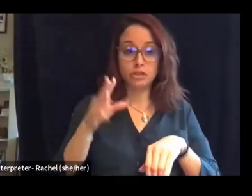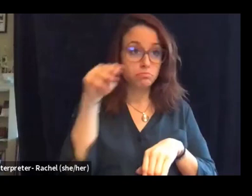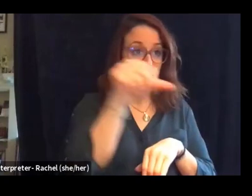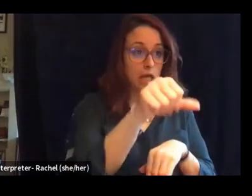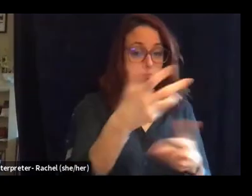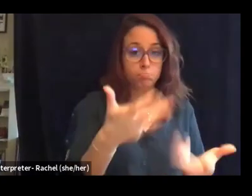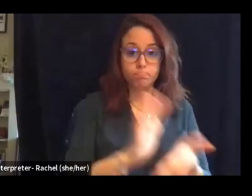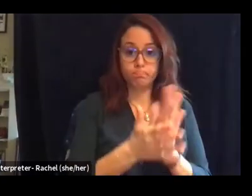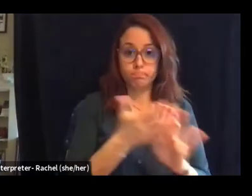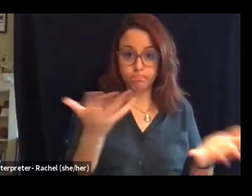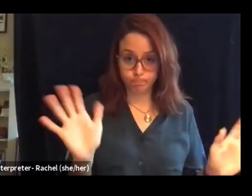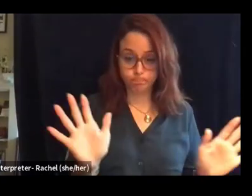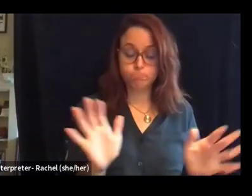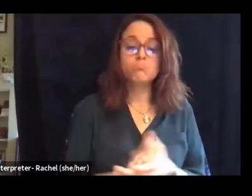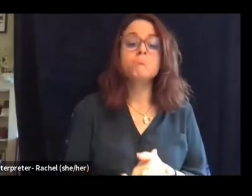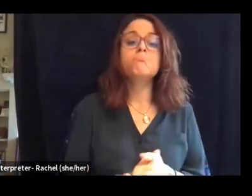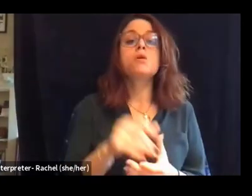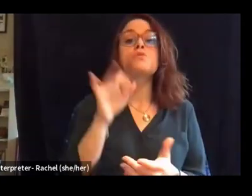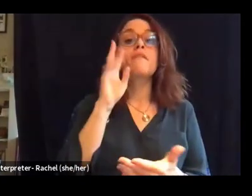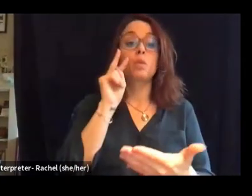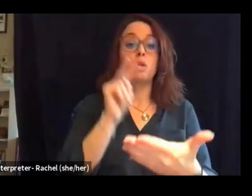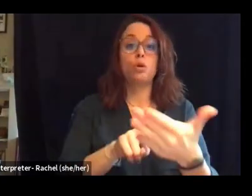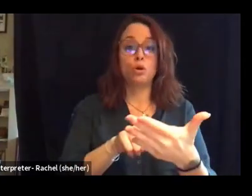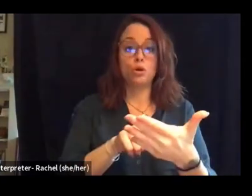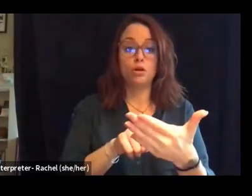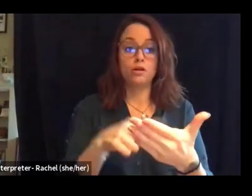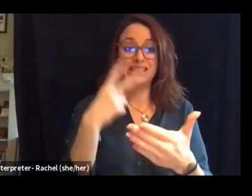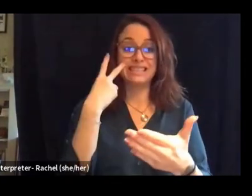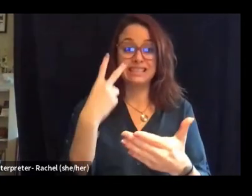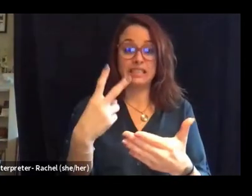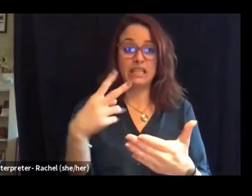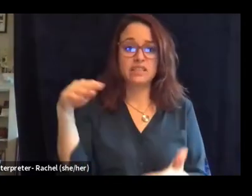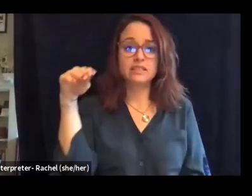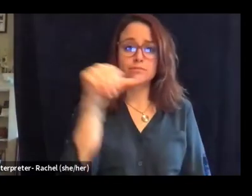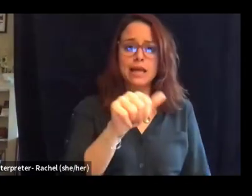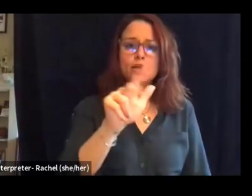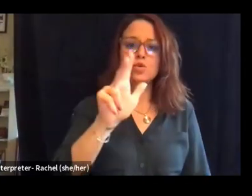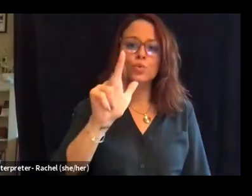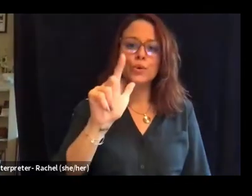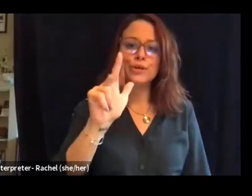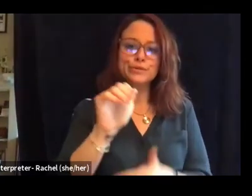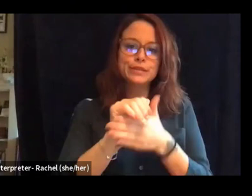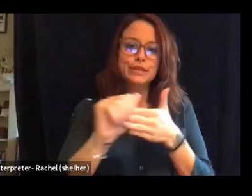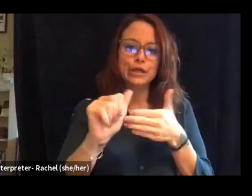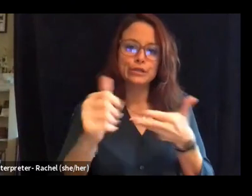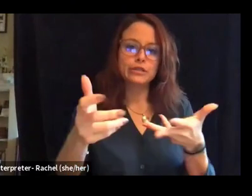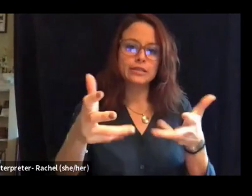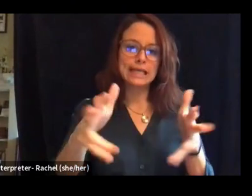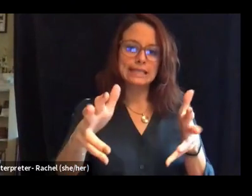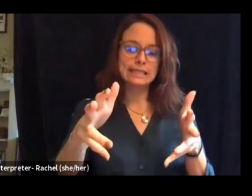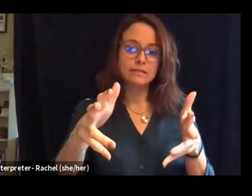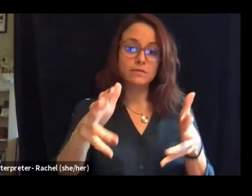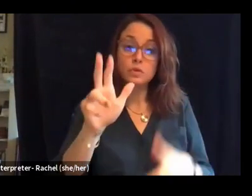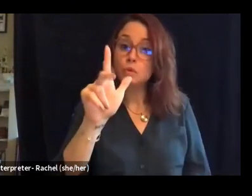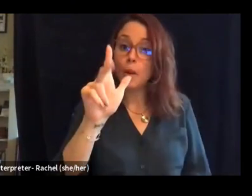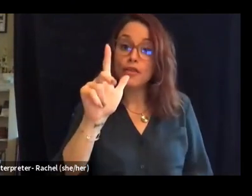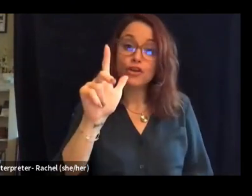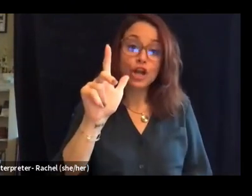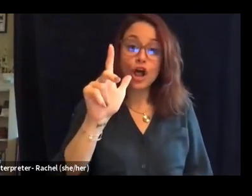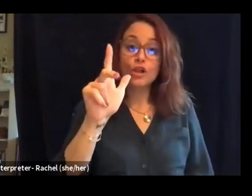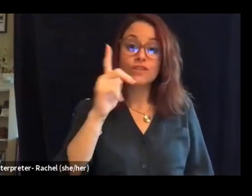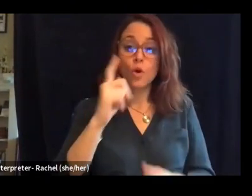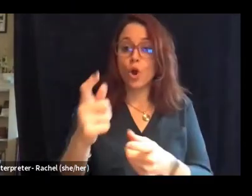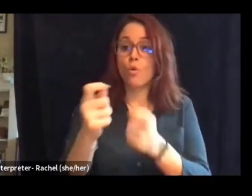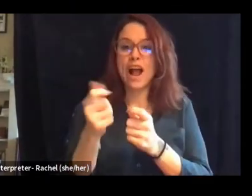very carefully, you'll see that I'm only spending $23 to acquire any one of